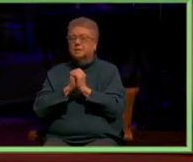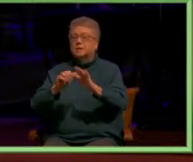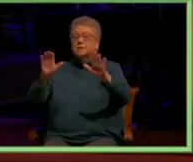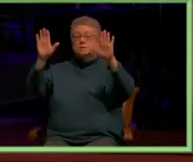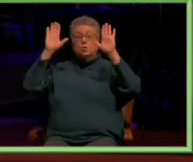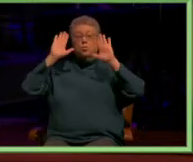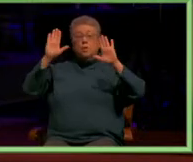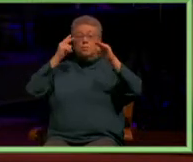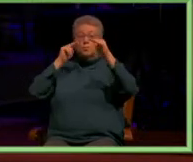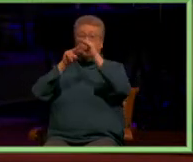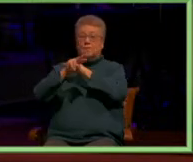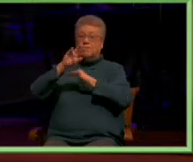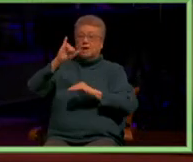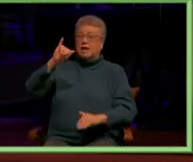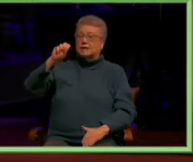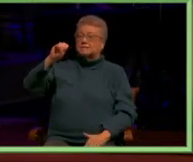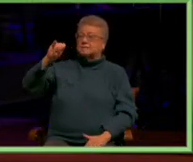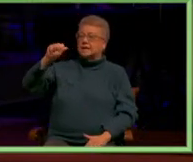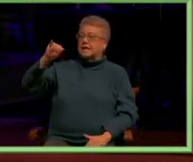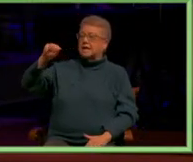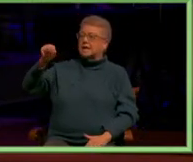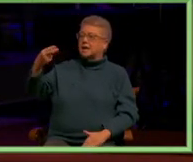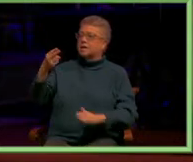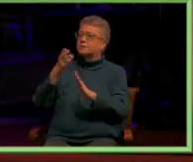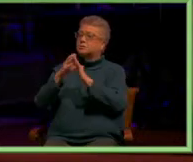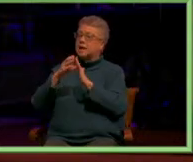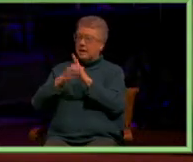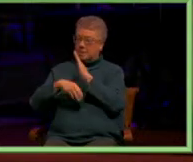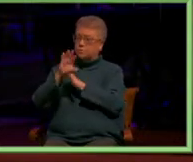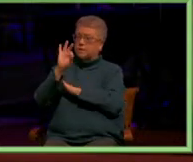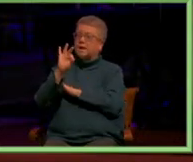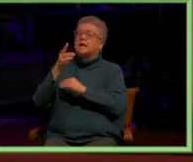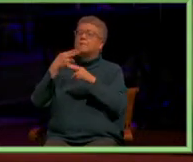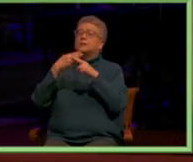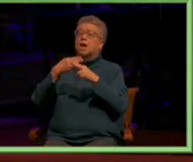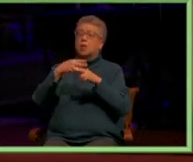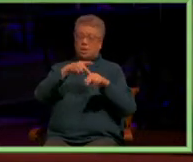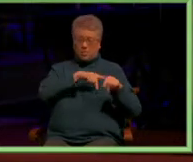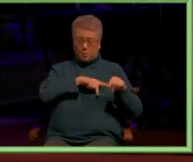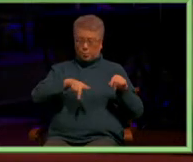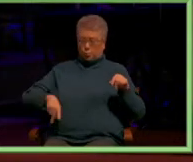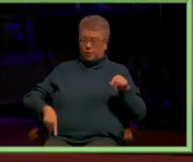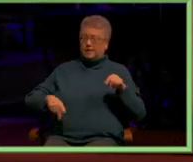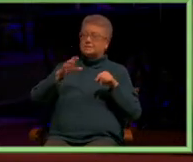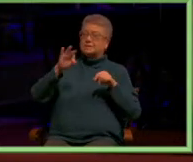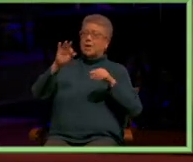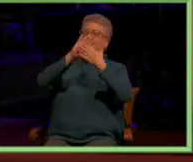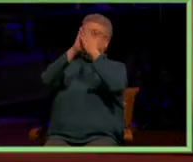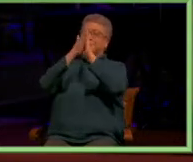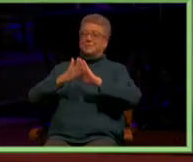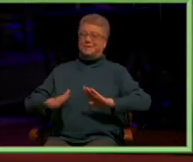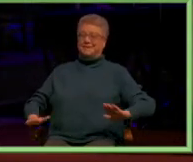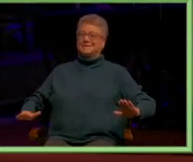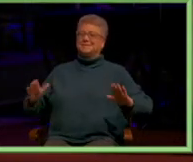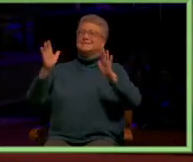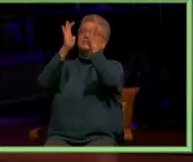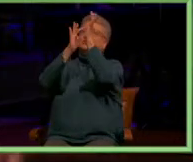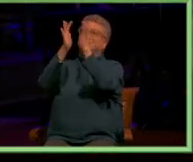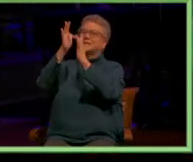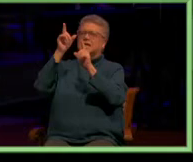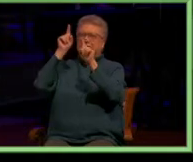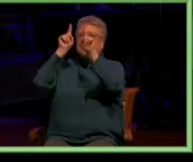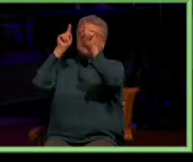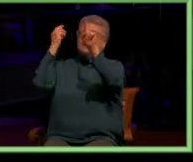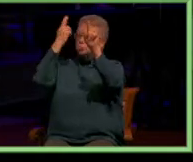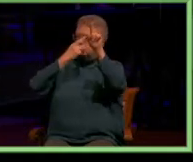is found in Isaiah chapter 9, where it says, "And he shall be called the Prince of Peace." He has come to bring peace. Part of the reason we celebrate